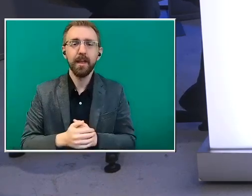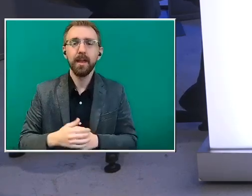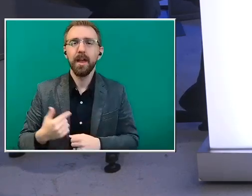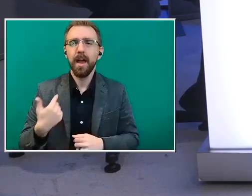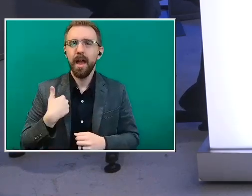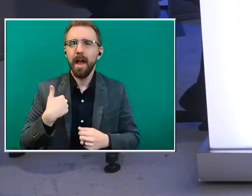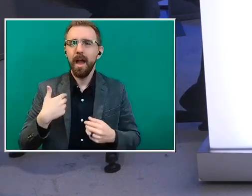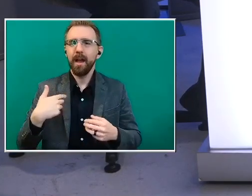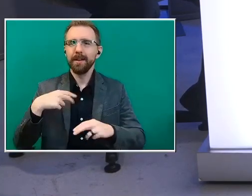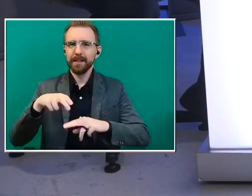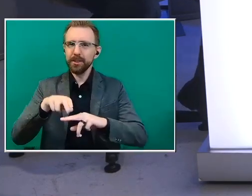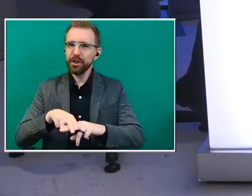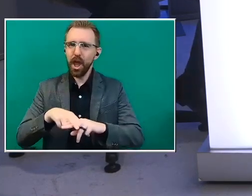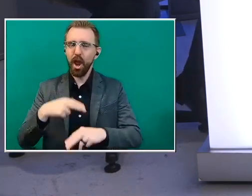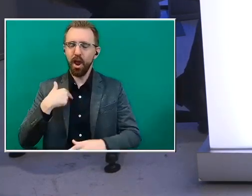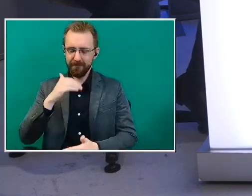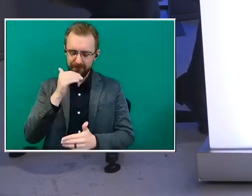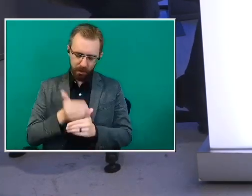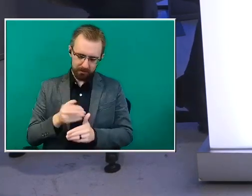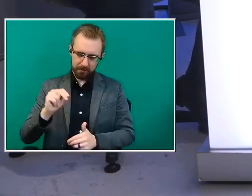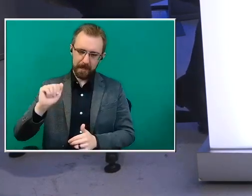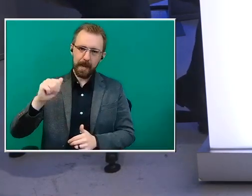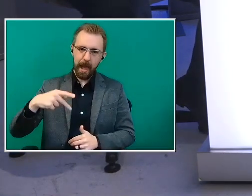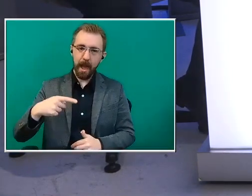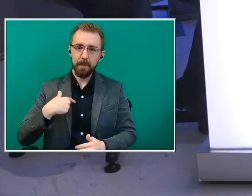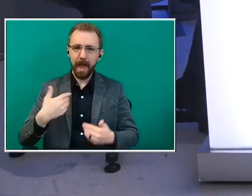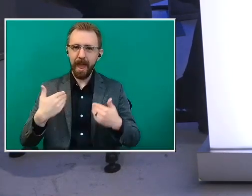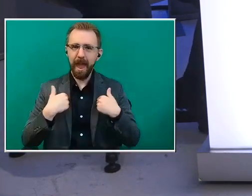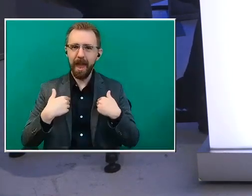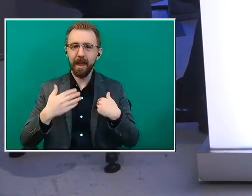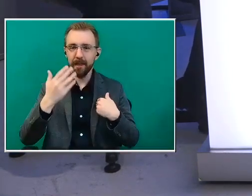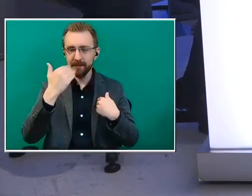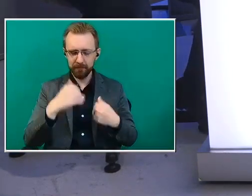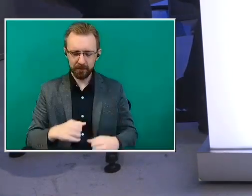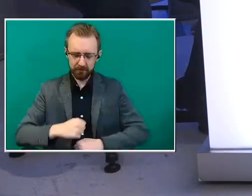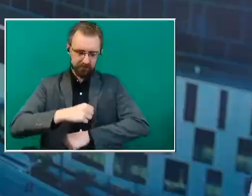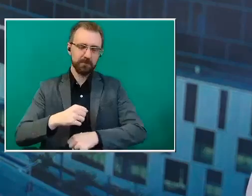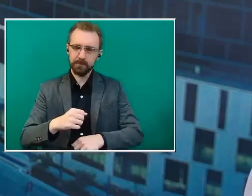fallen asleep taking a nap, and I had the sleep apnea fits where you go like that,